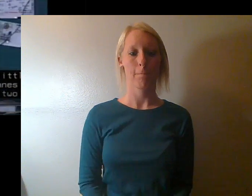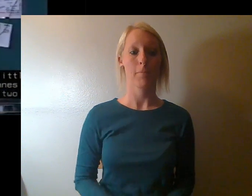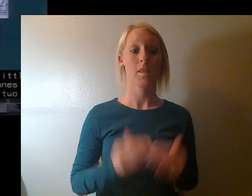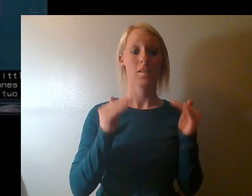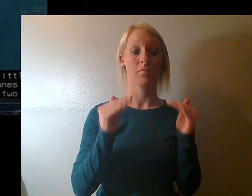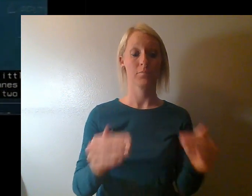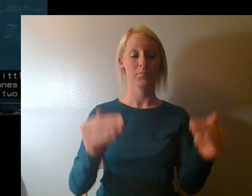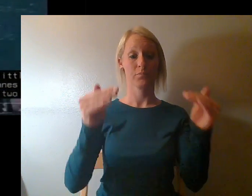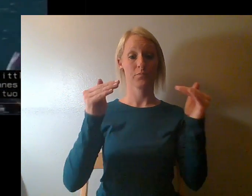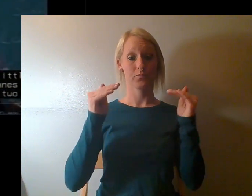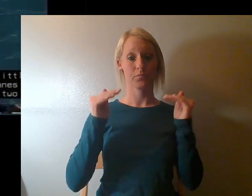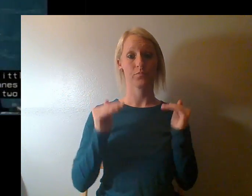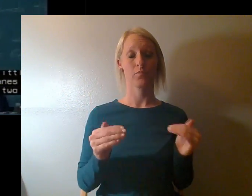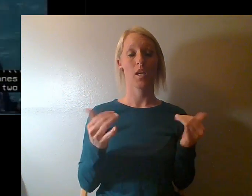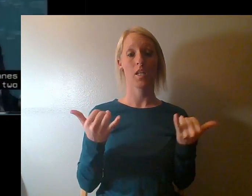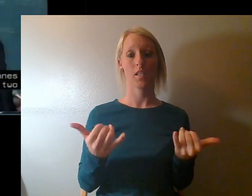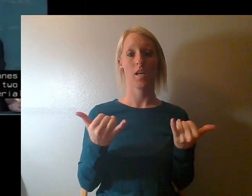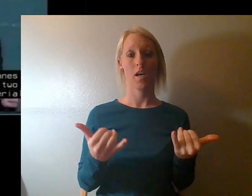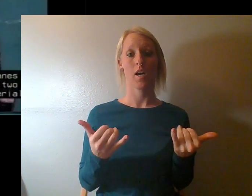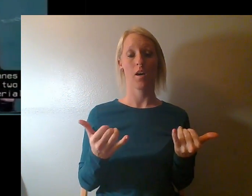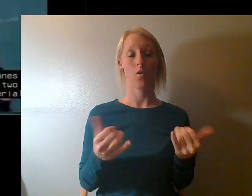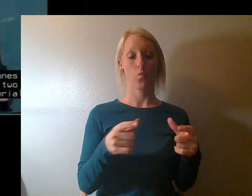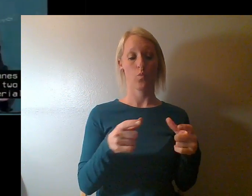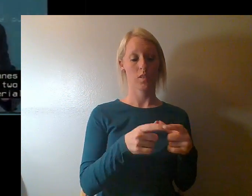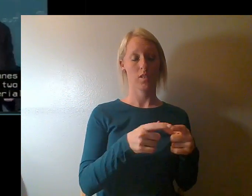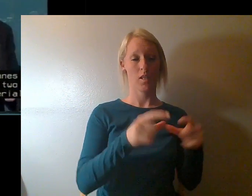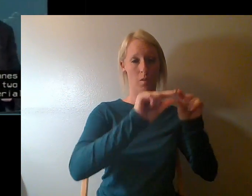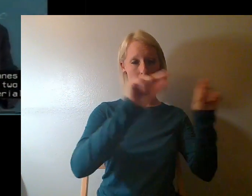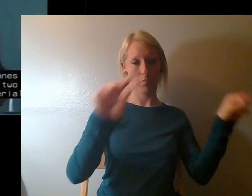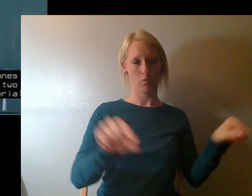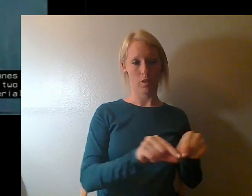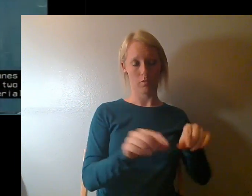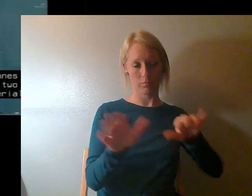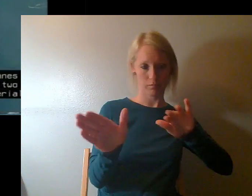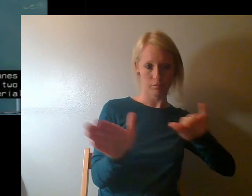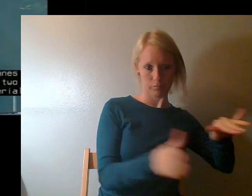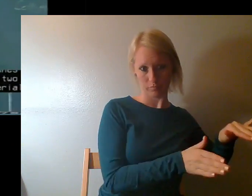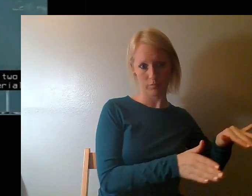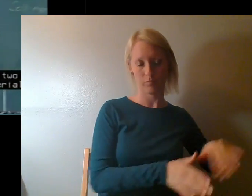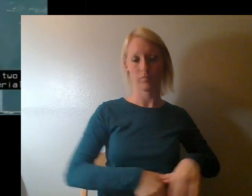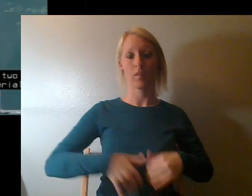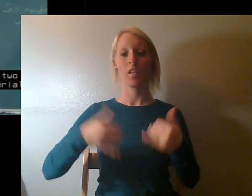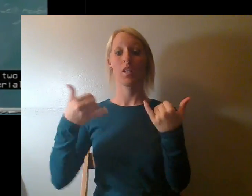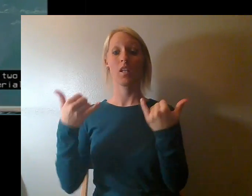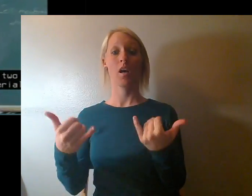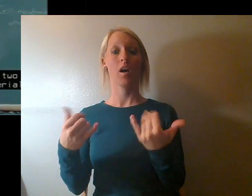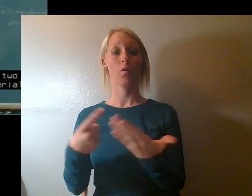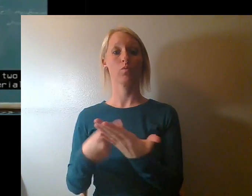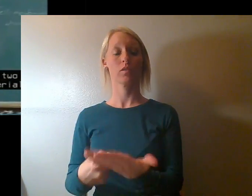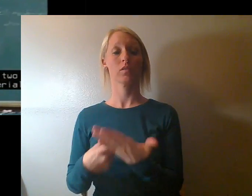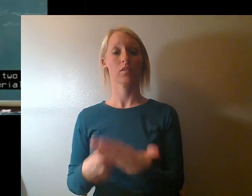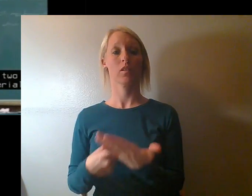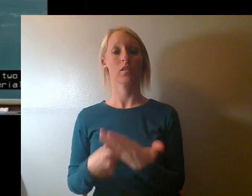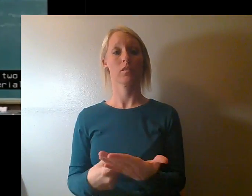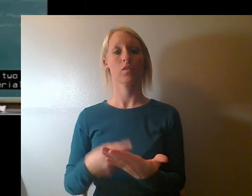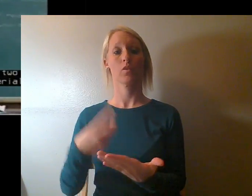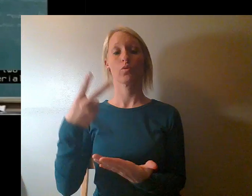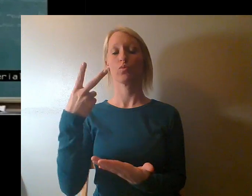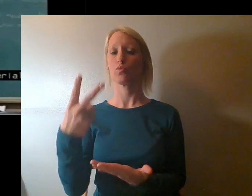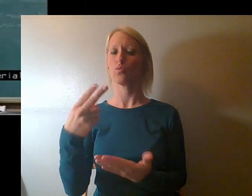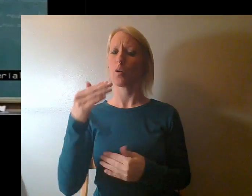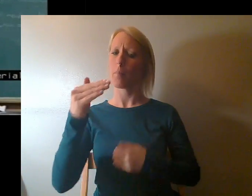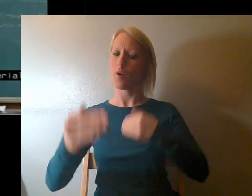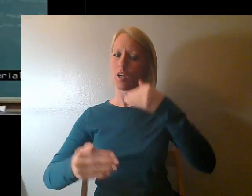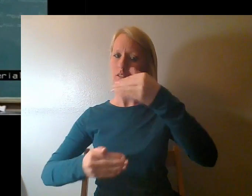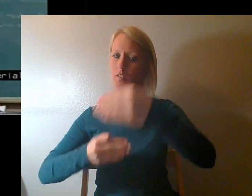about two processes or two ways materials get into a cell, get in and out